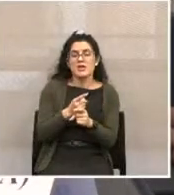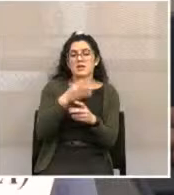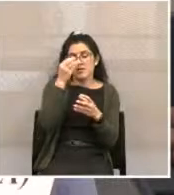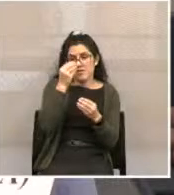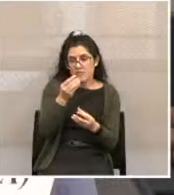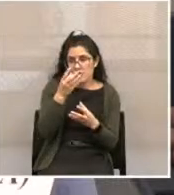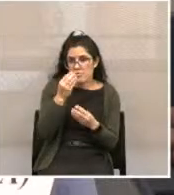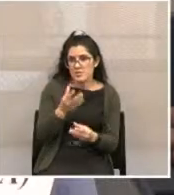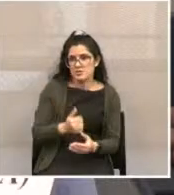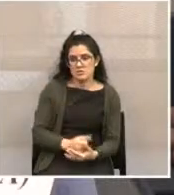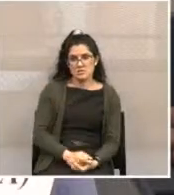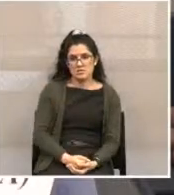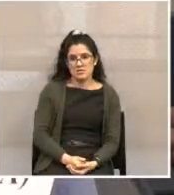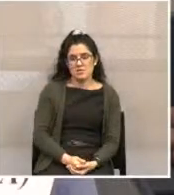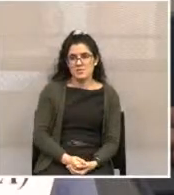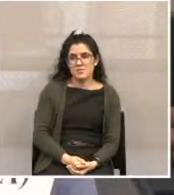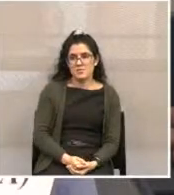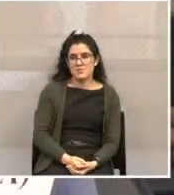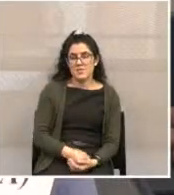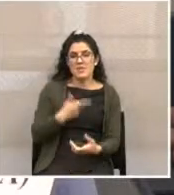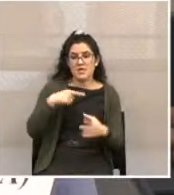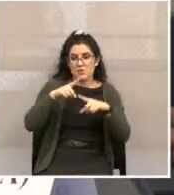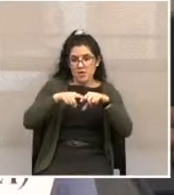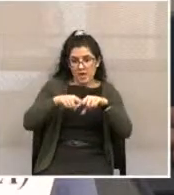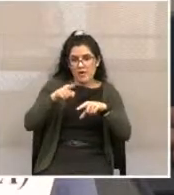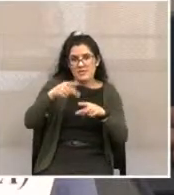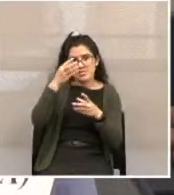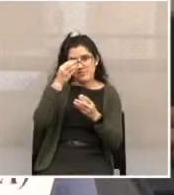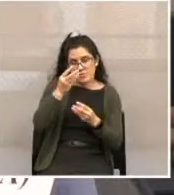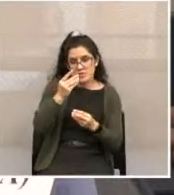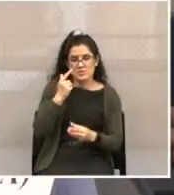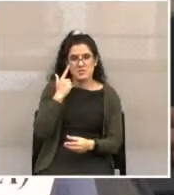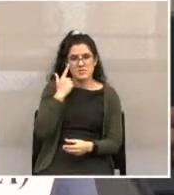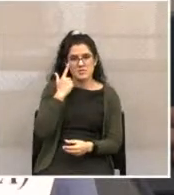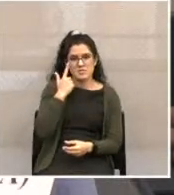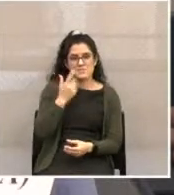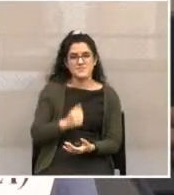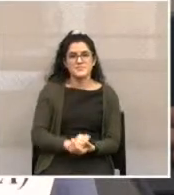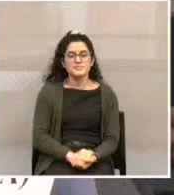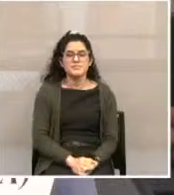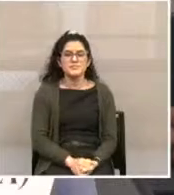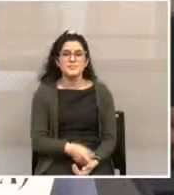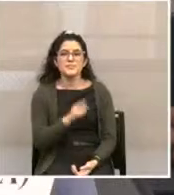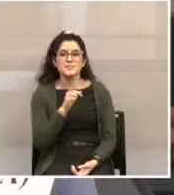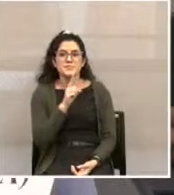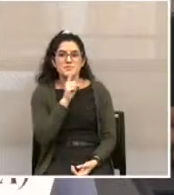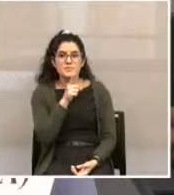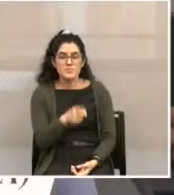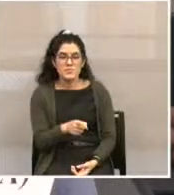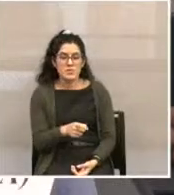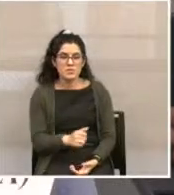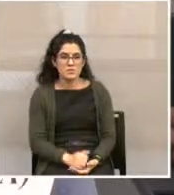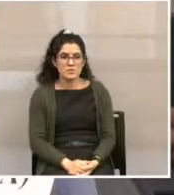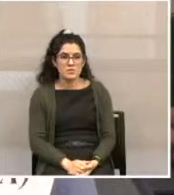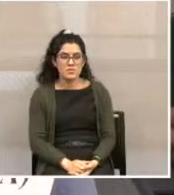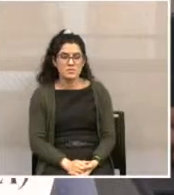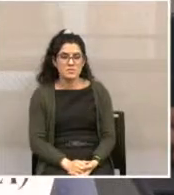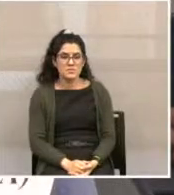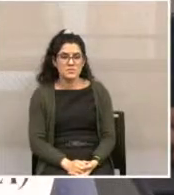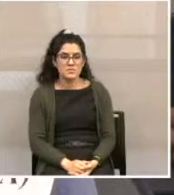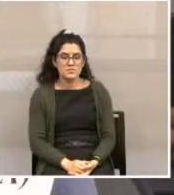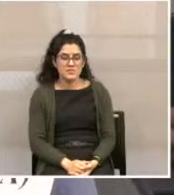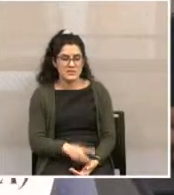to our constituents, and they rely upon this information and the truth of it. So to see this at the heart of it is pretty